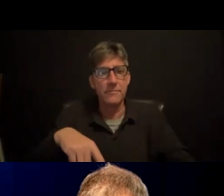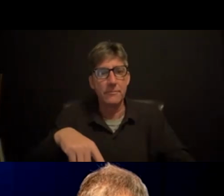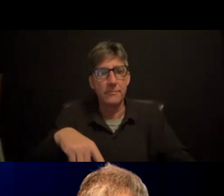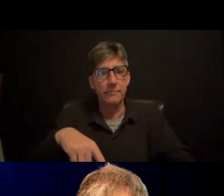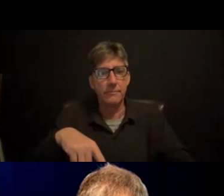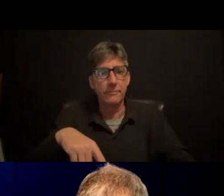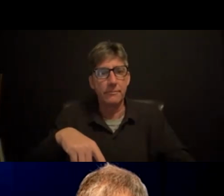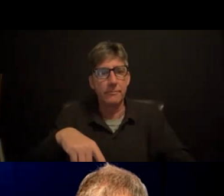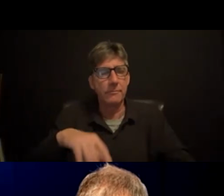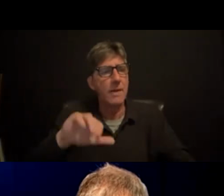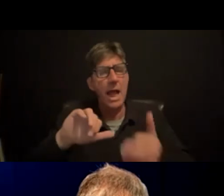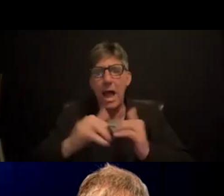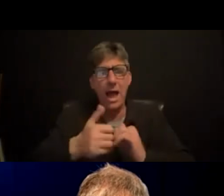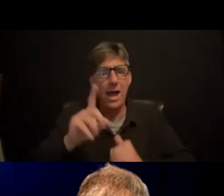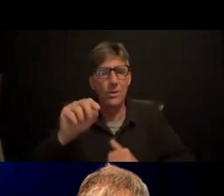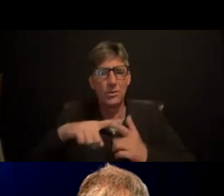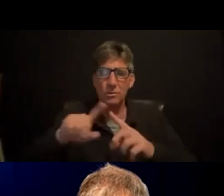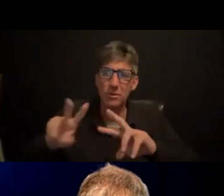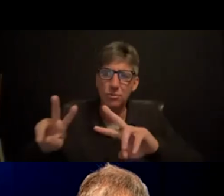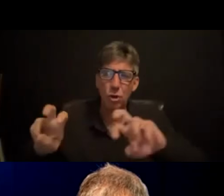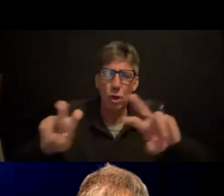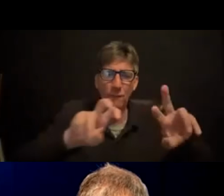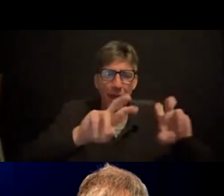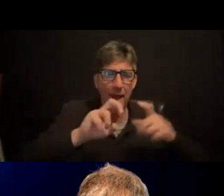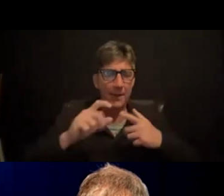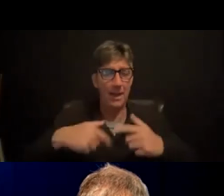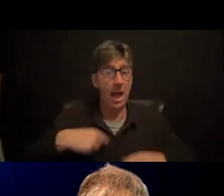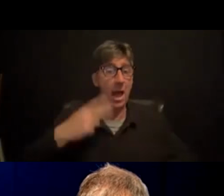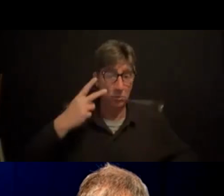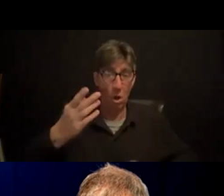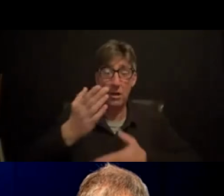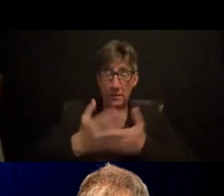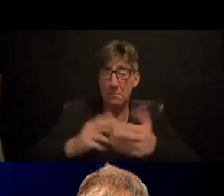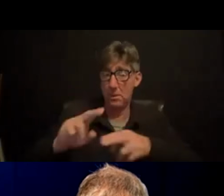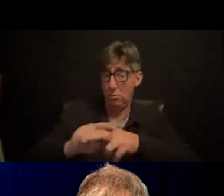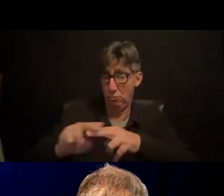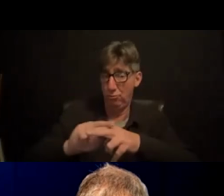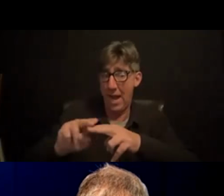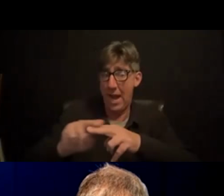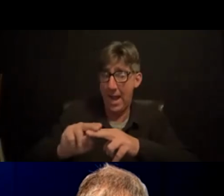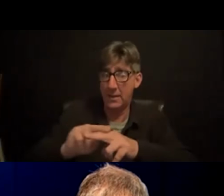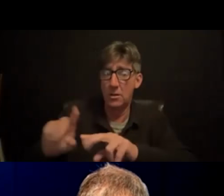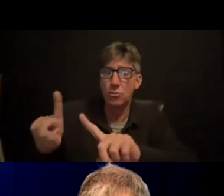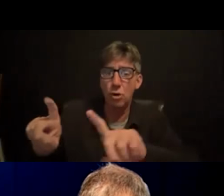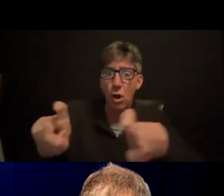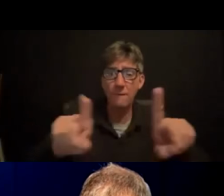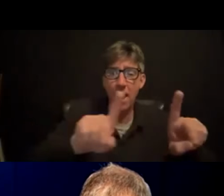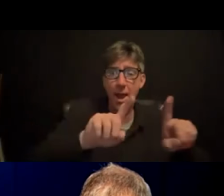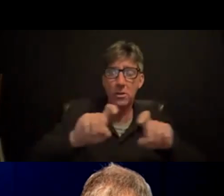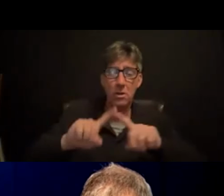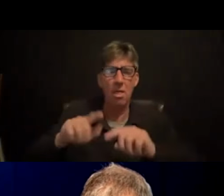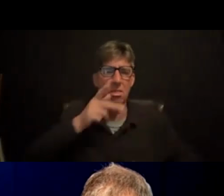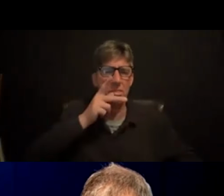this, because I did see some of the train surveyors around Thanksgiving week, which I think was